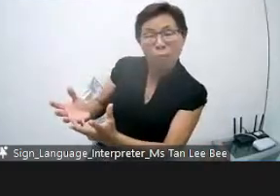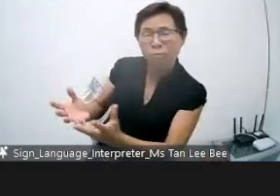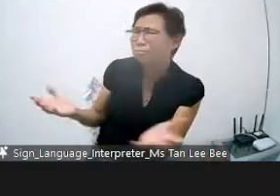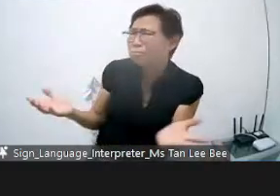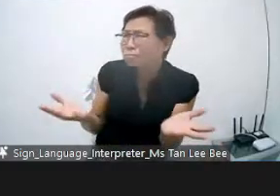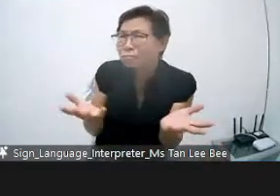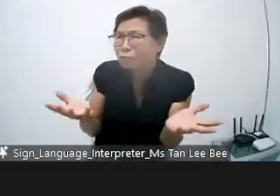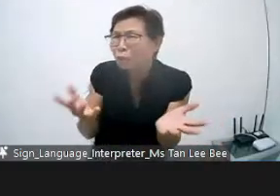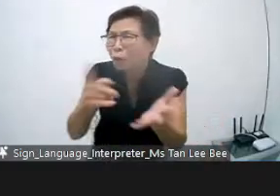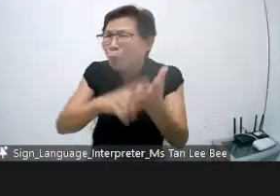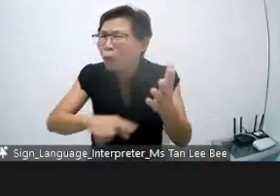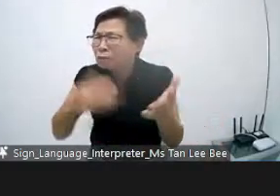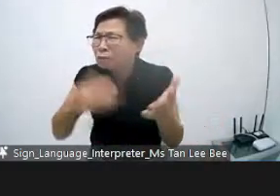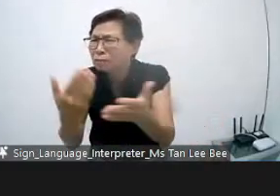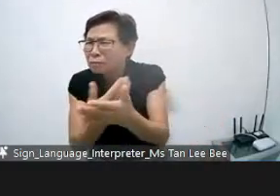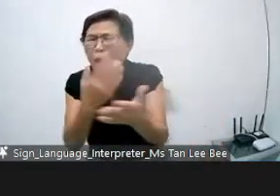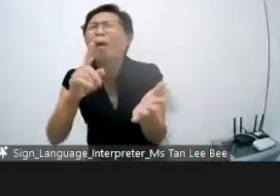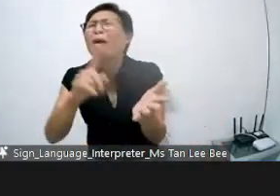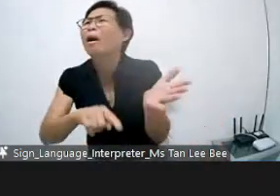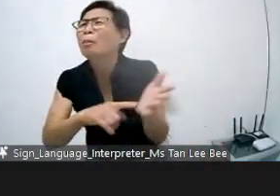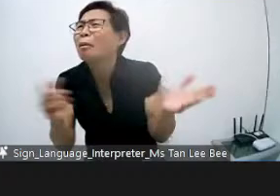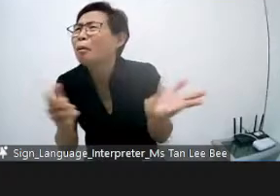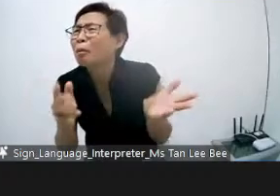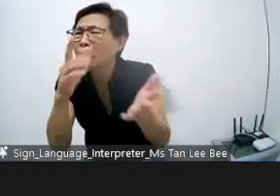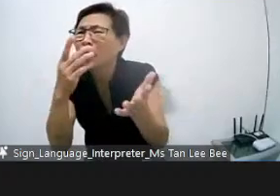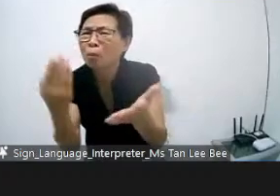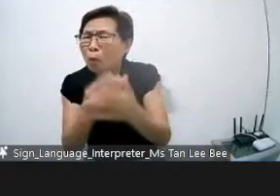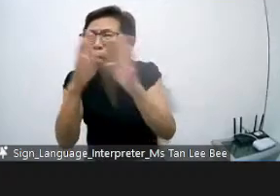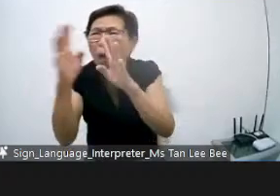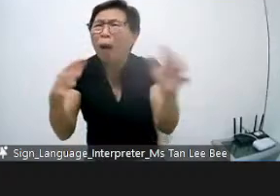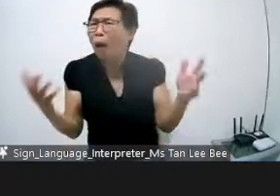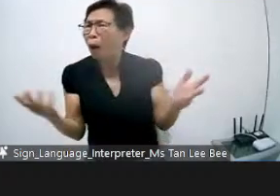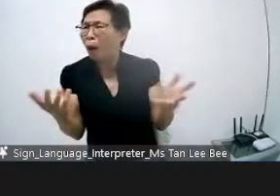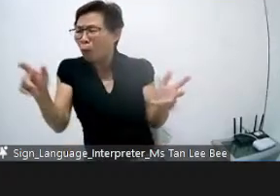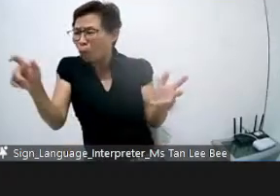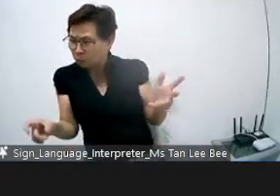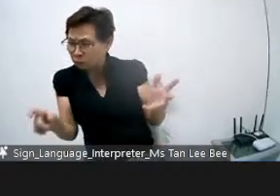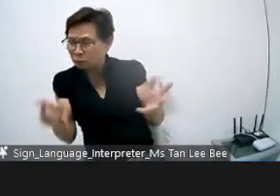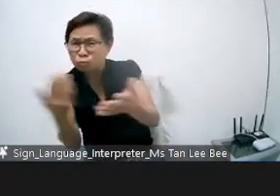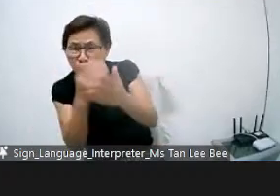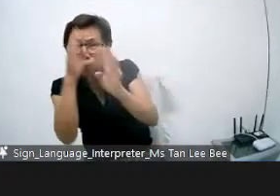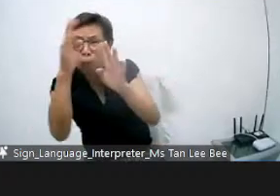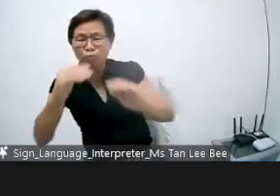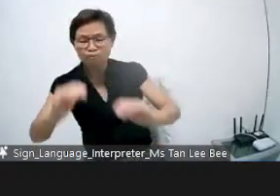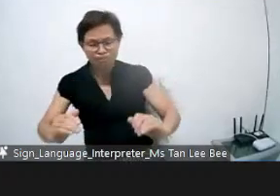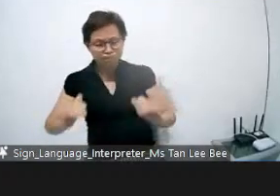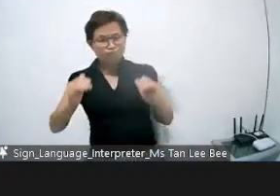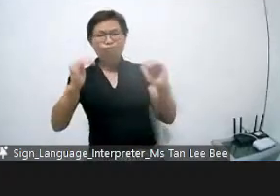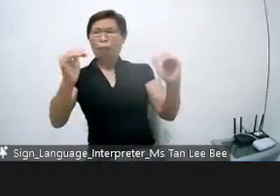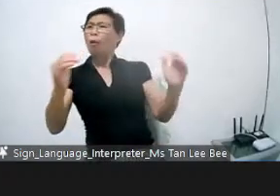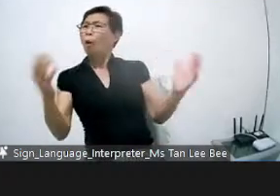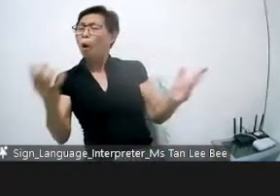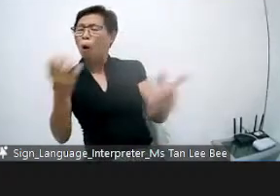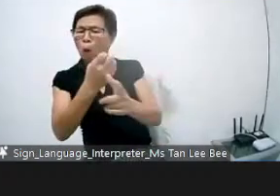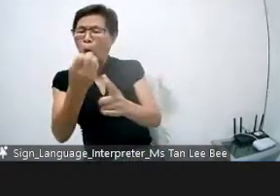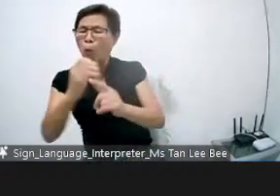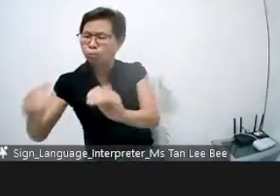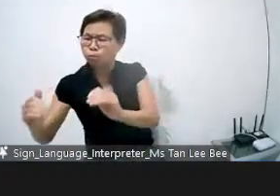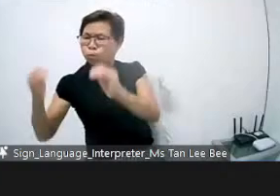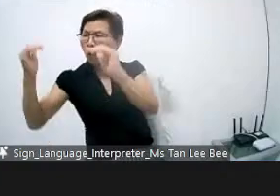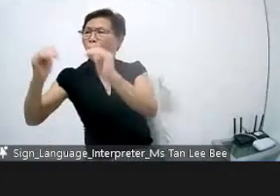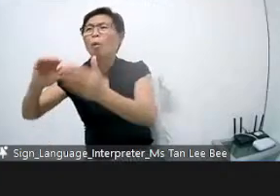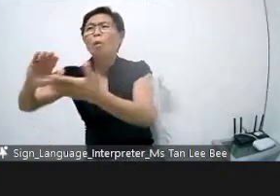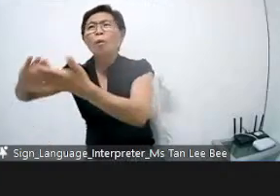is innovation? And how does one innovate to elevate themselves or the community around